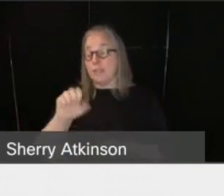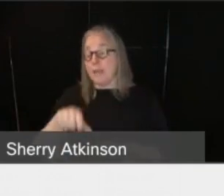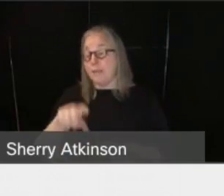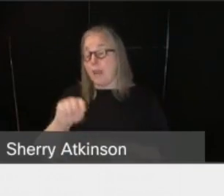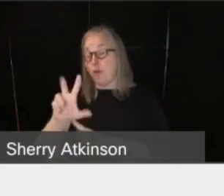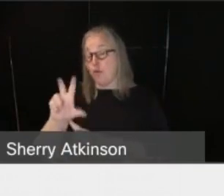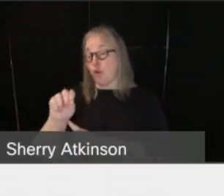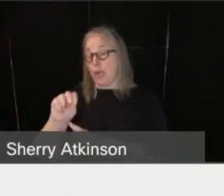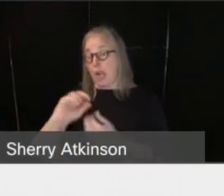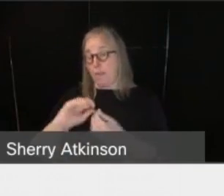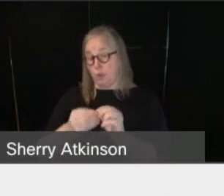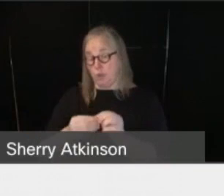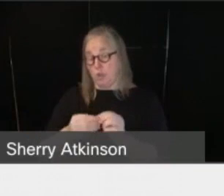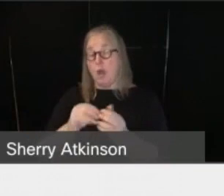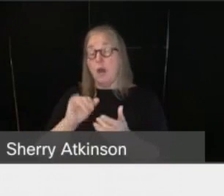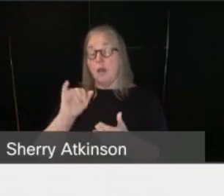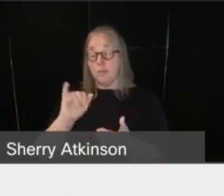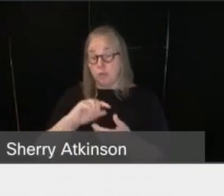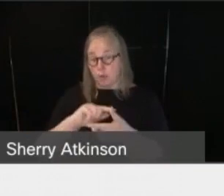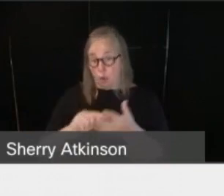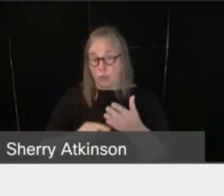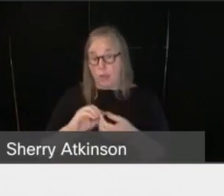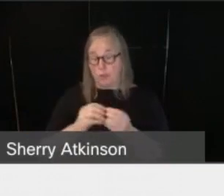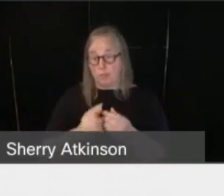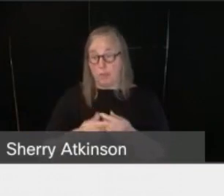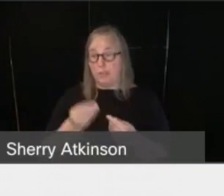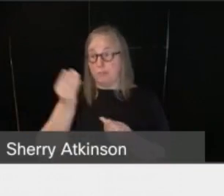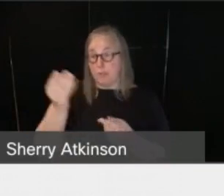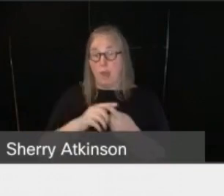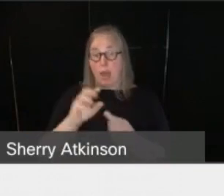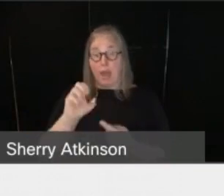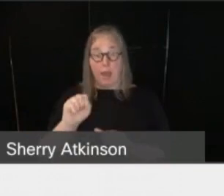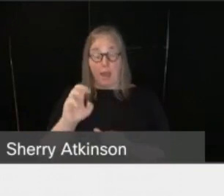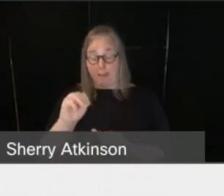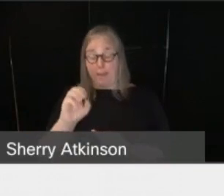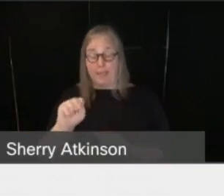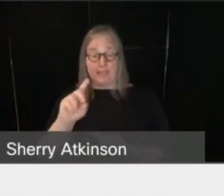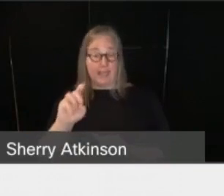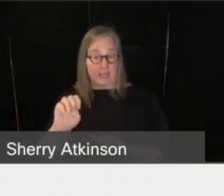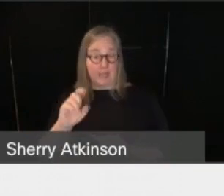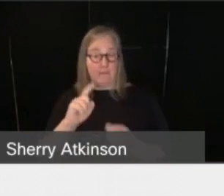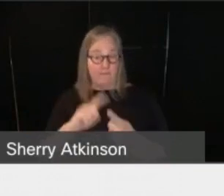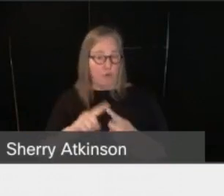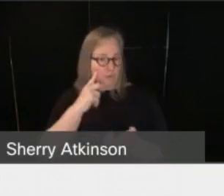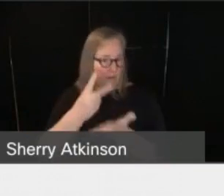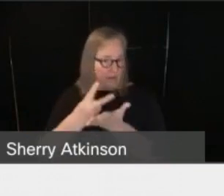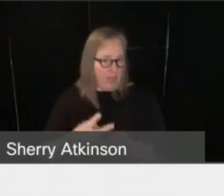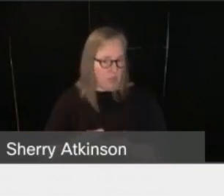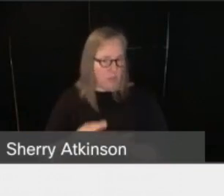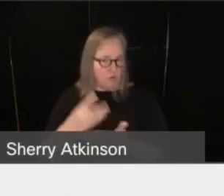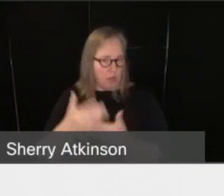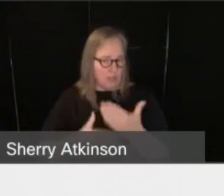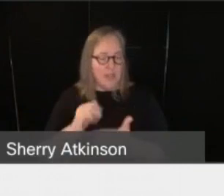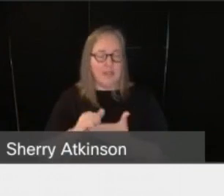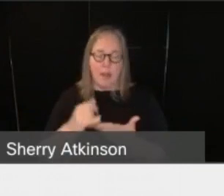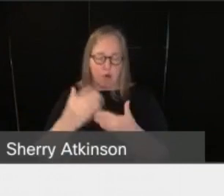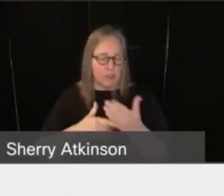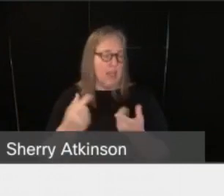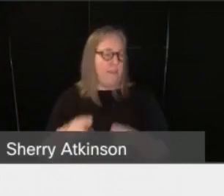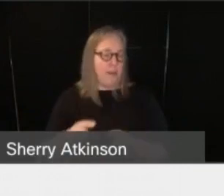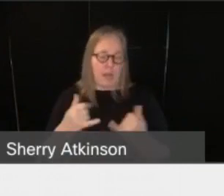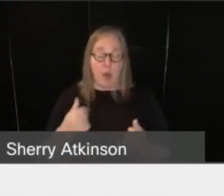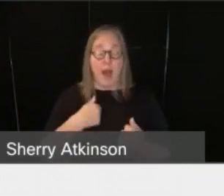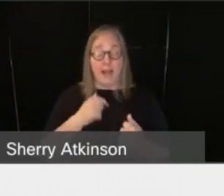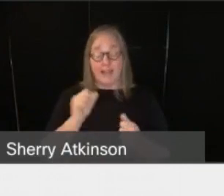to be submitted to MSDE for a verification process, and that process is occurring right now. I can tell you